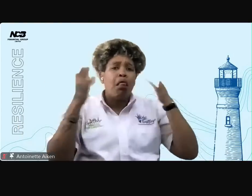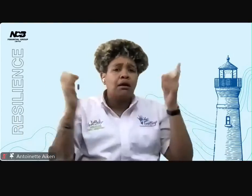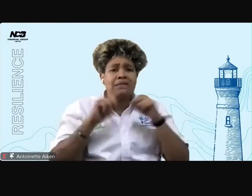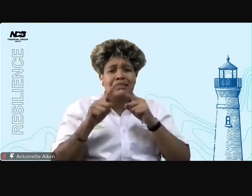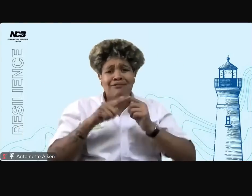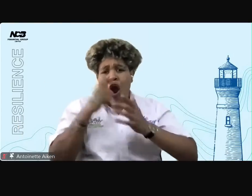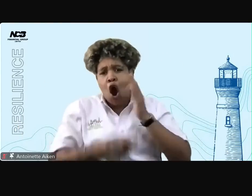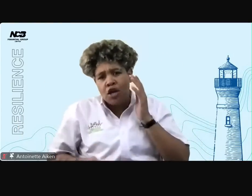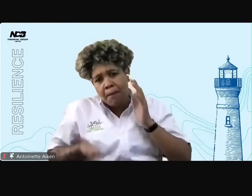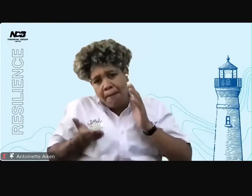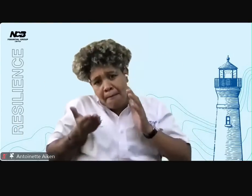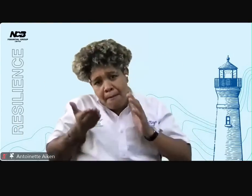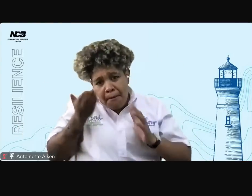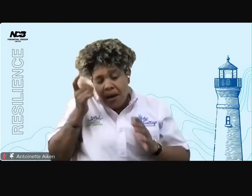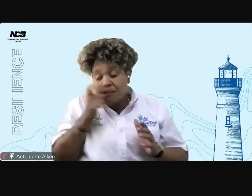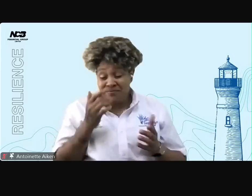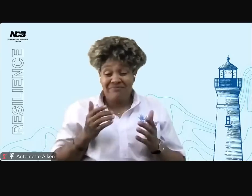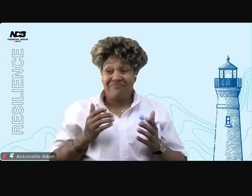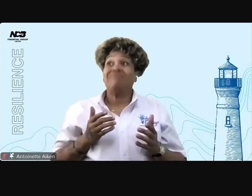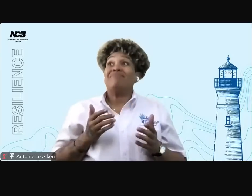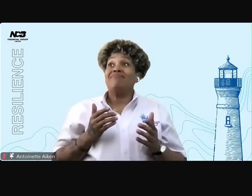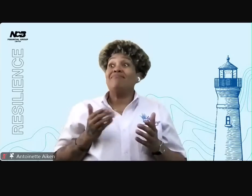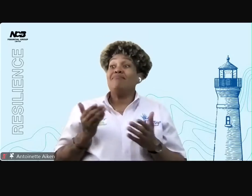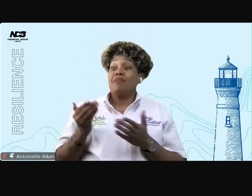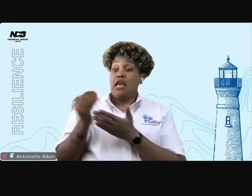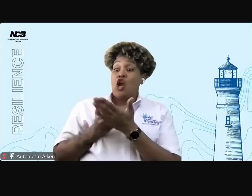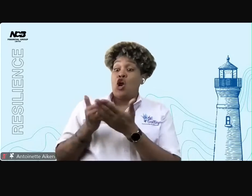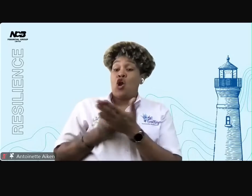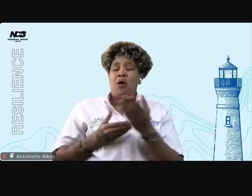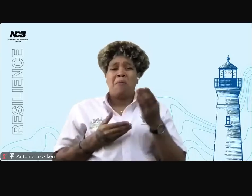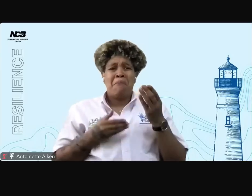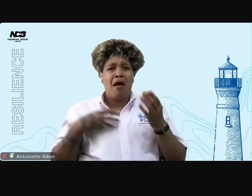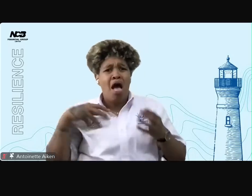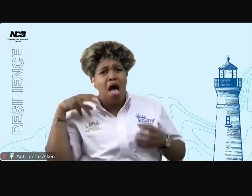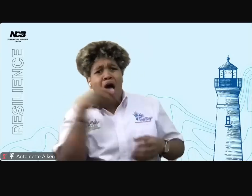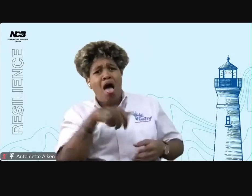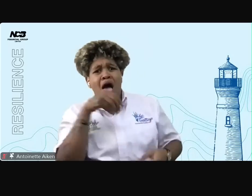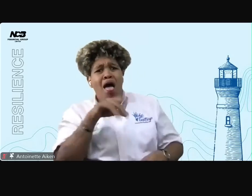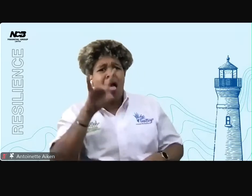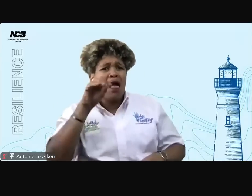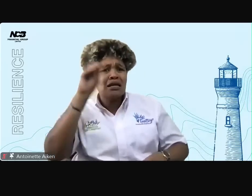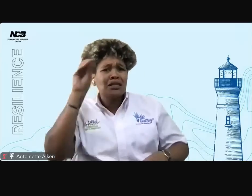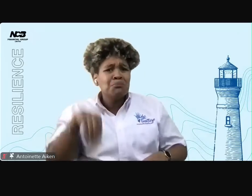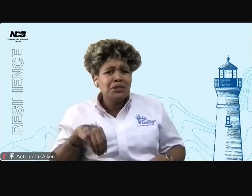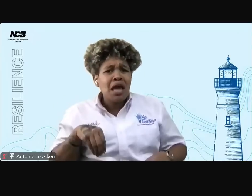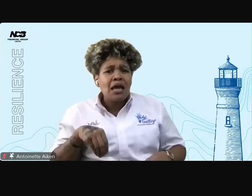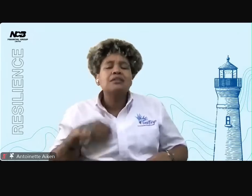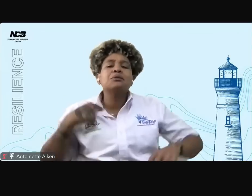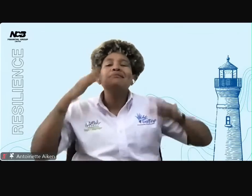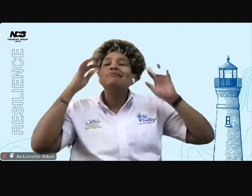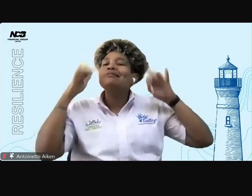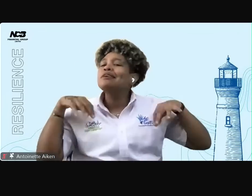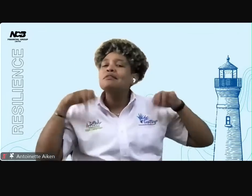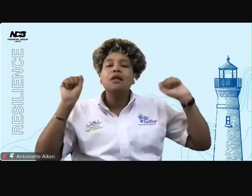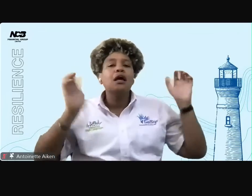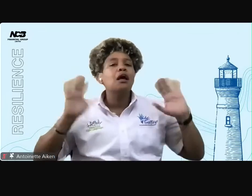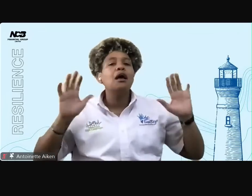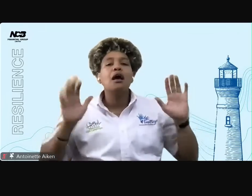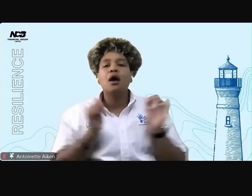with a cost-to-income ratio of over 80%, we took decisive steps such that, notwithstanding